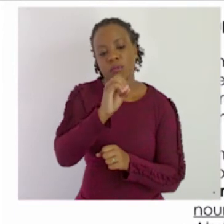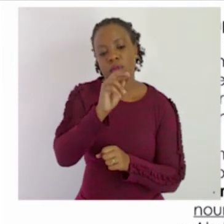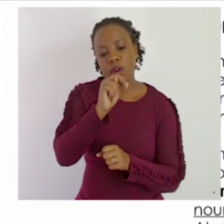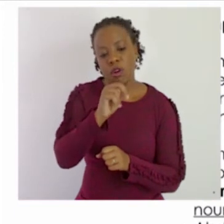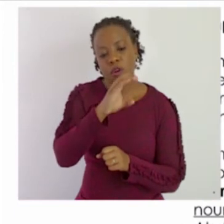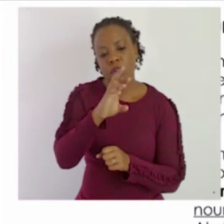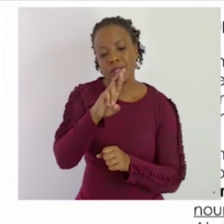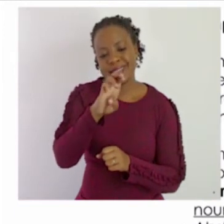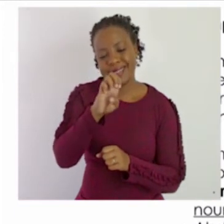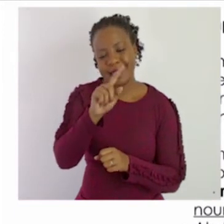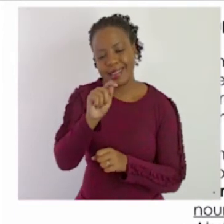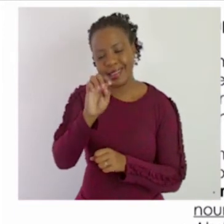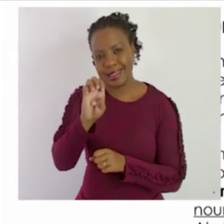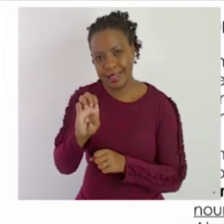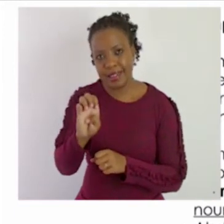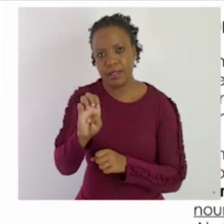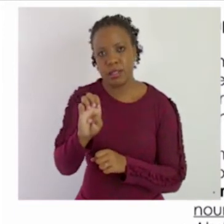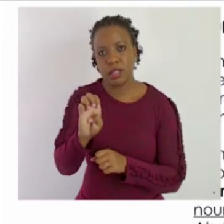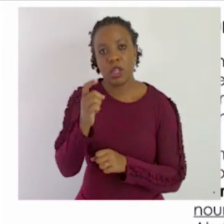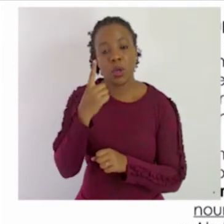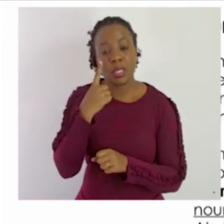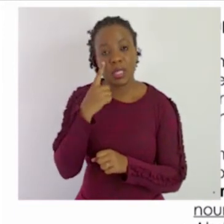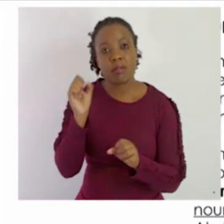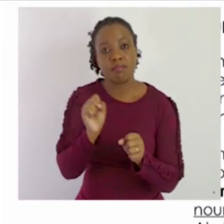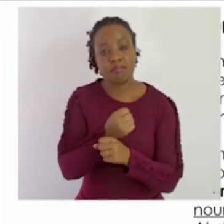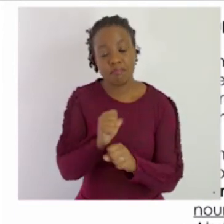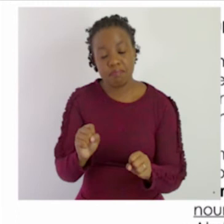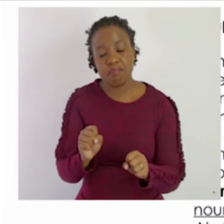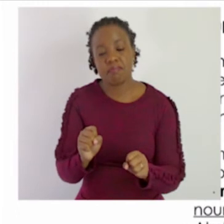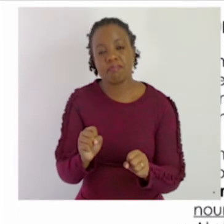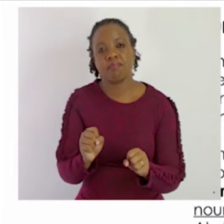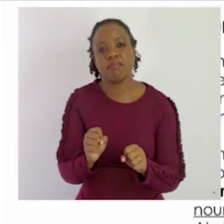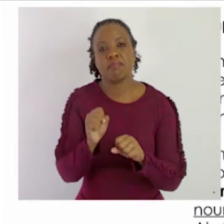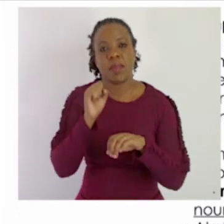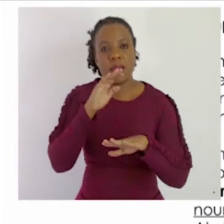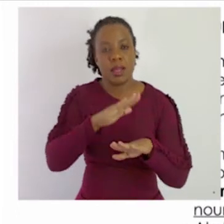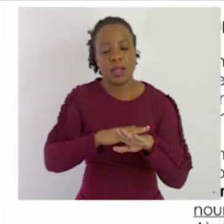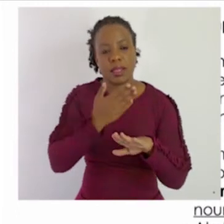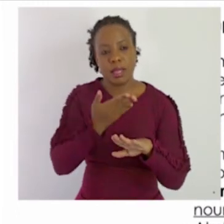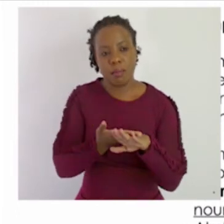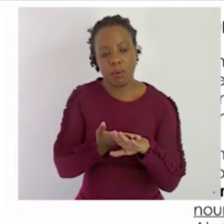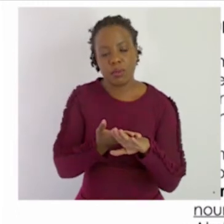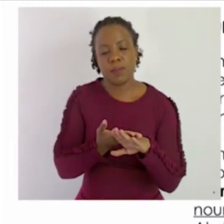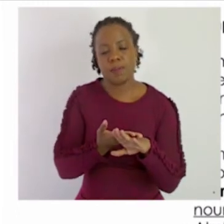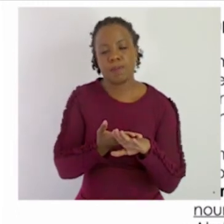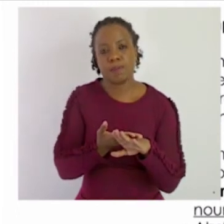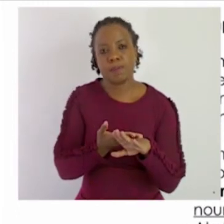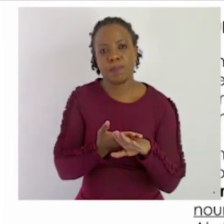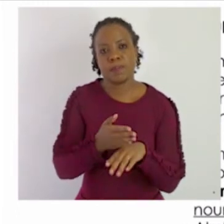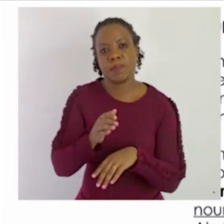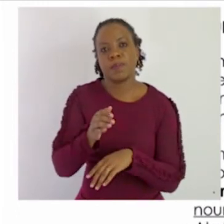seen, but they are concrete. Let us look at what they are. An example is, a